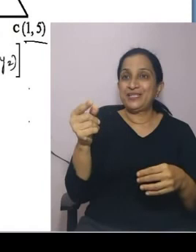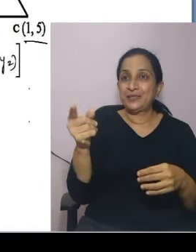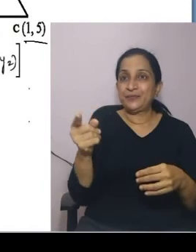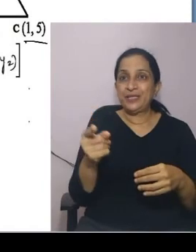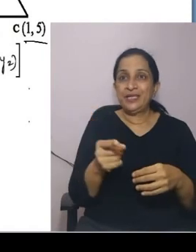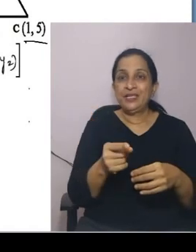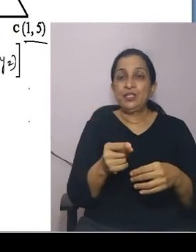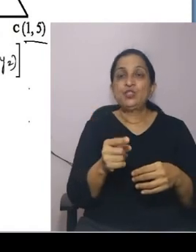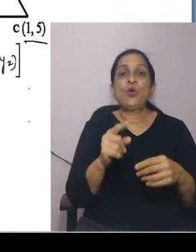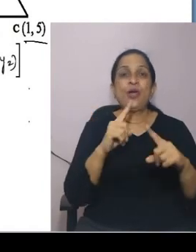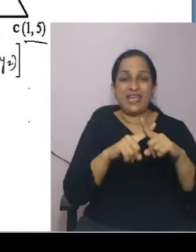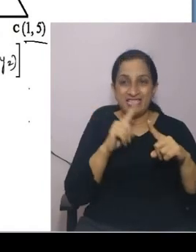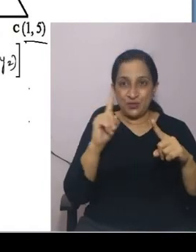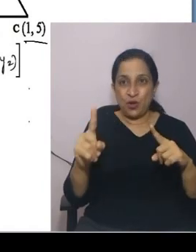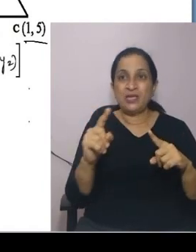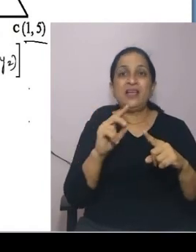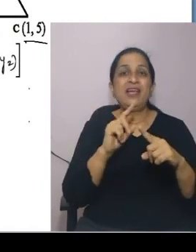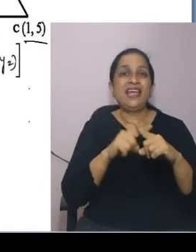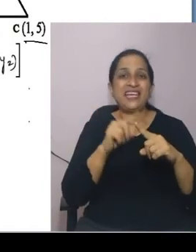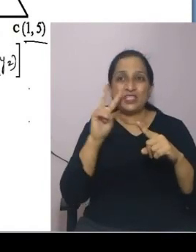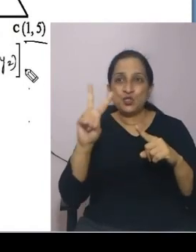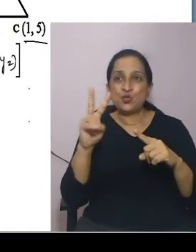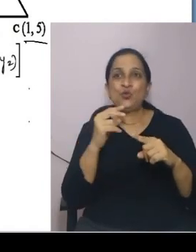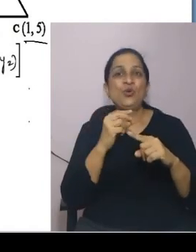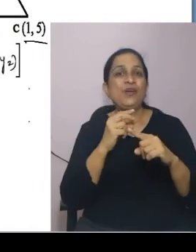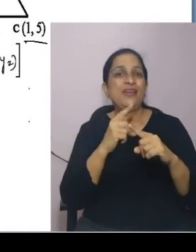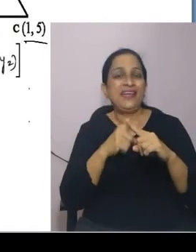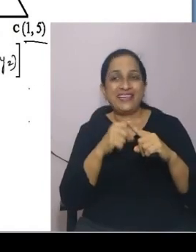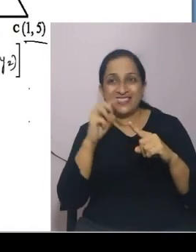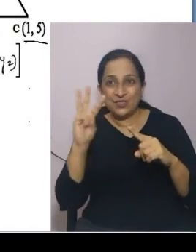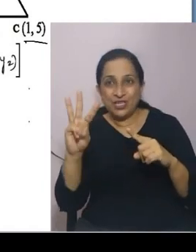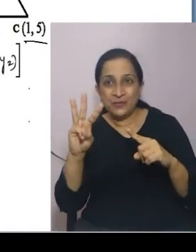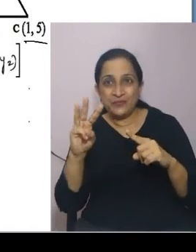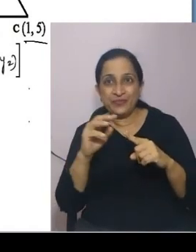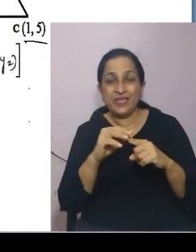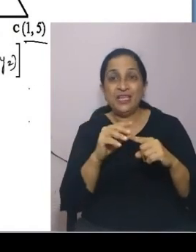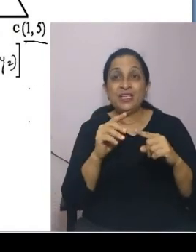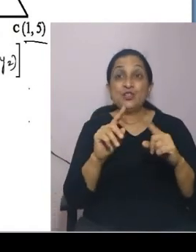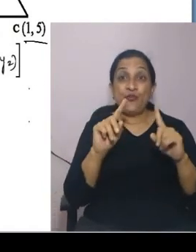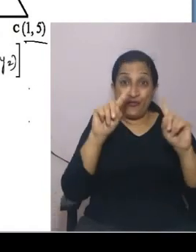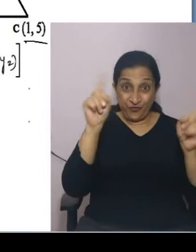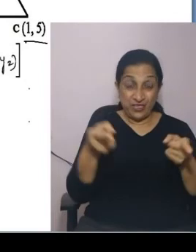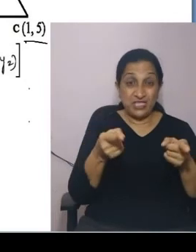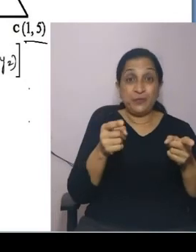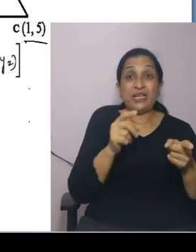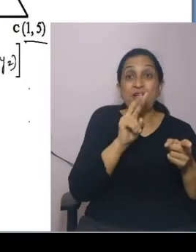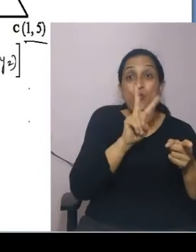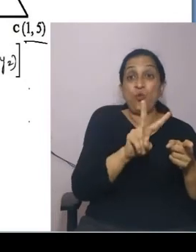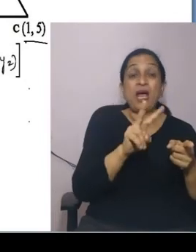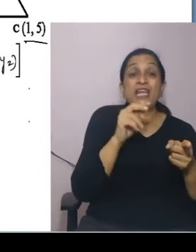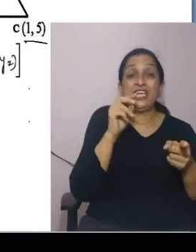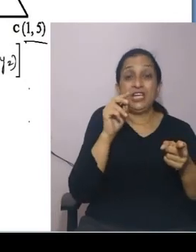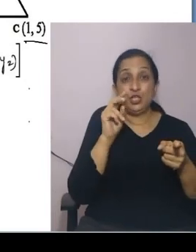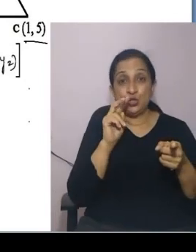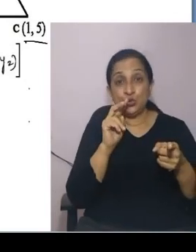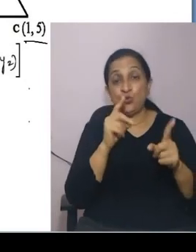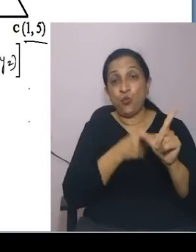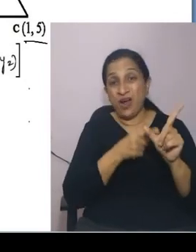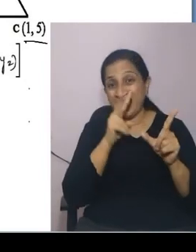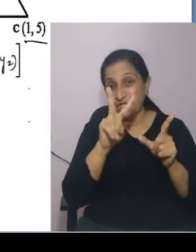x2, x3. Okay, then into bracket what should be put? Start with 2 first, then put y2 and